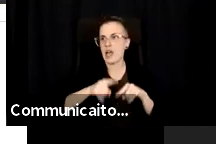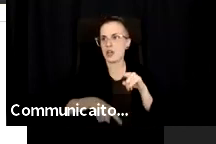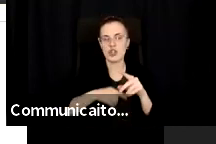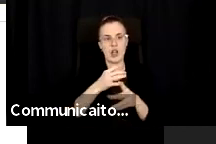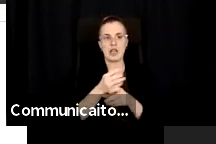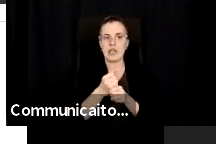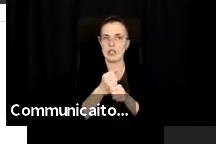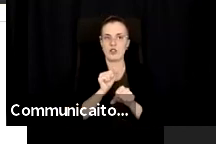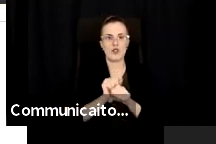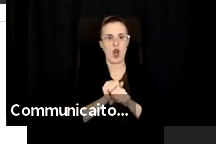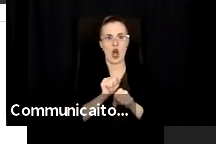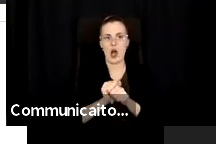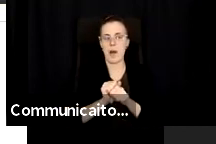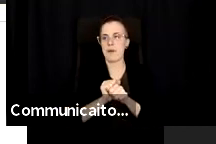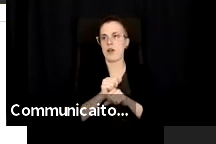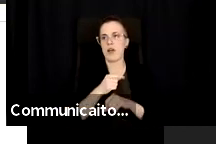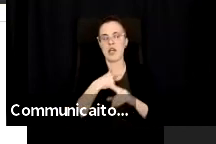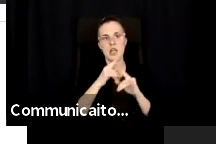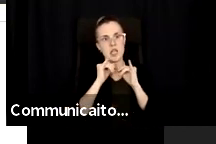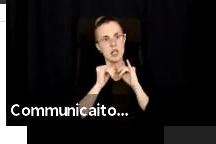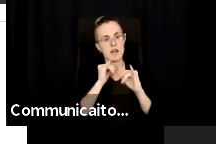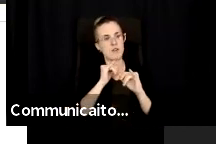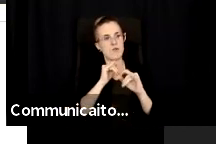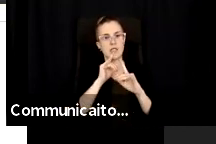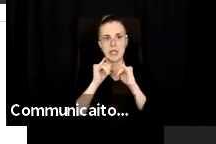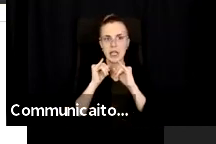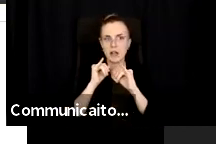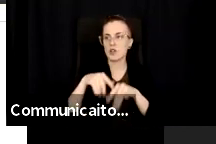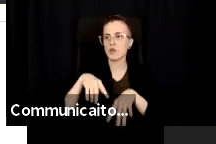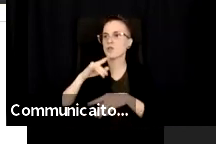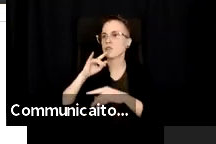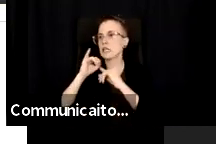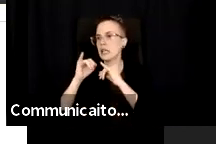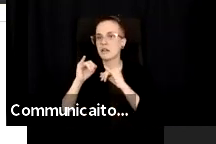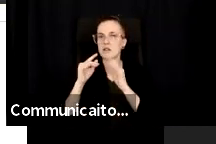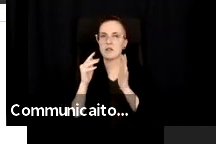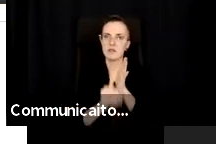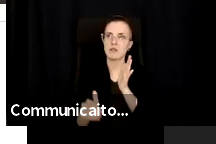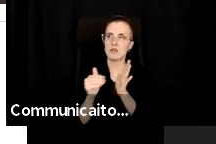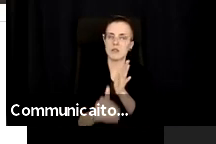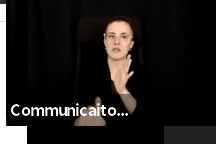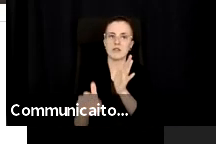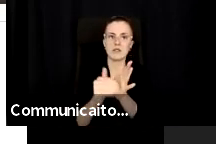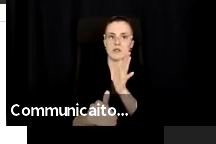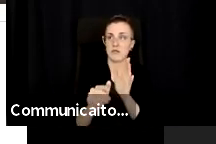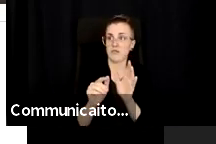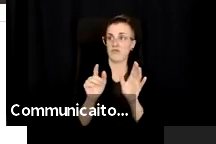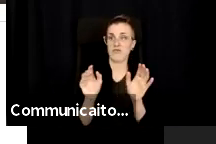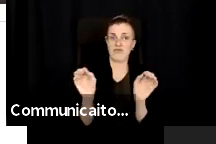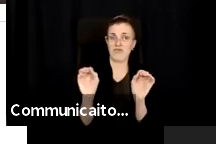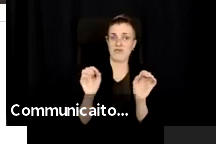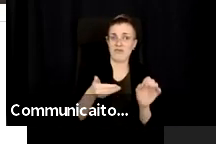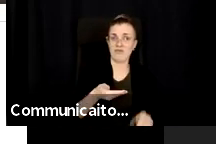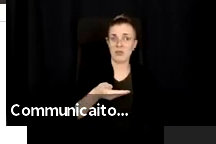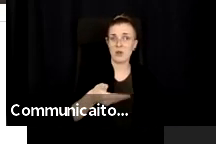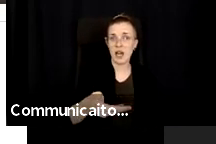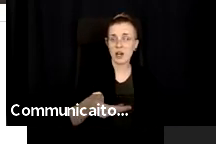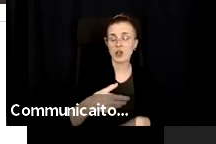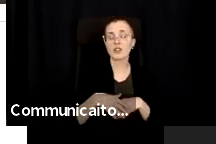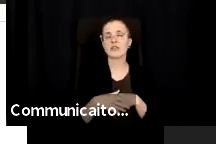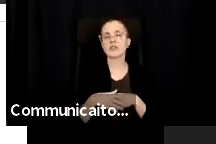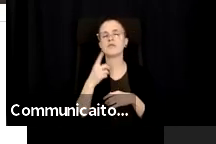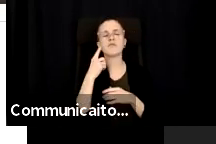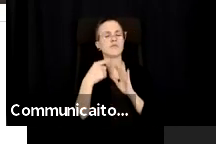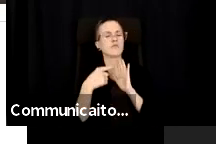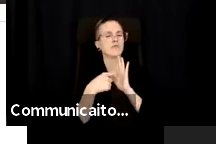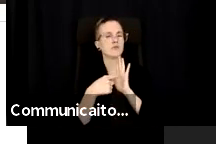and months going to interviews and getting absolutely nothing. And just to give you an example, I went